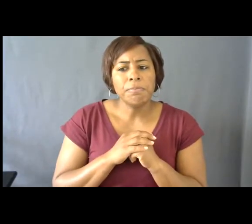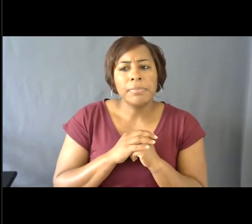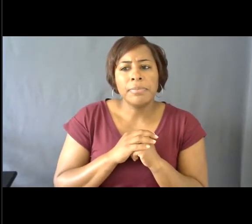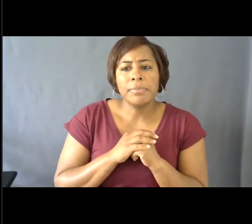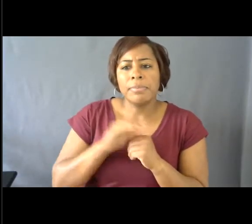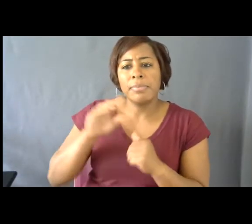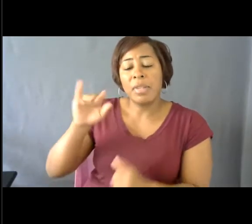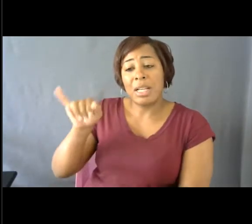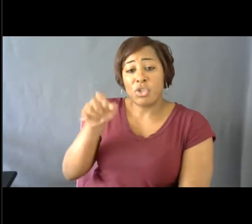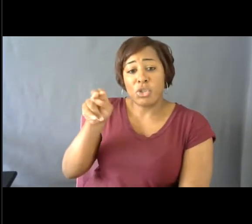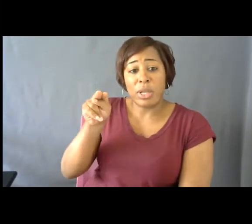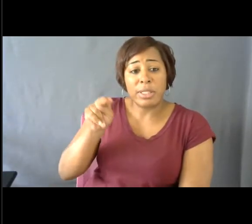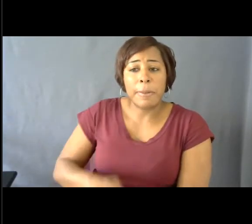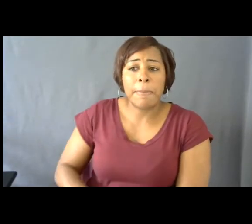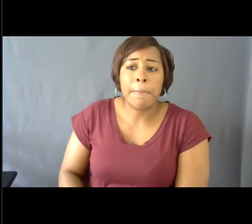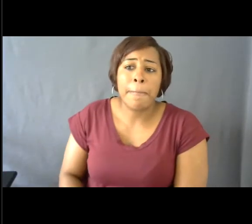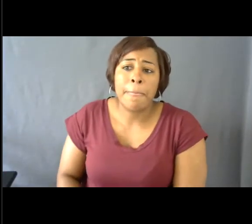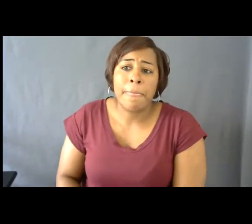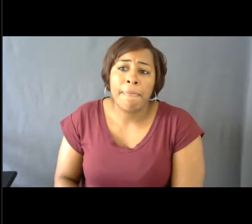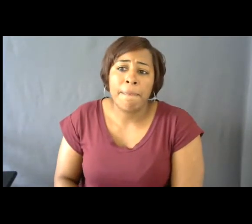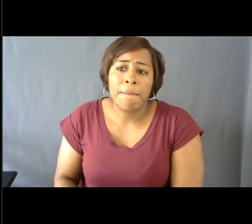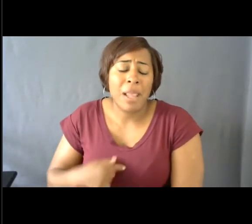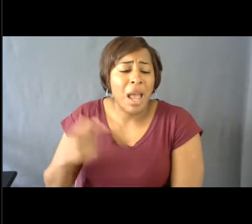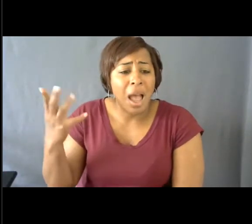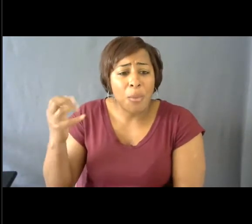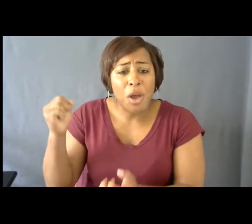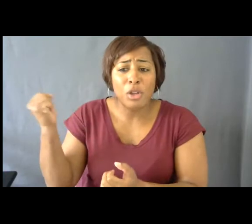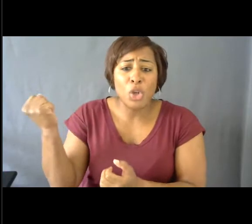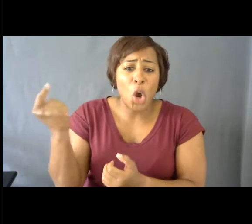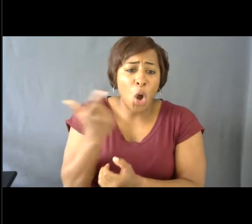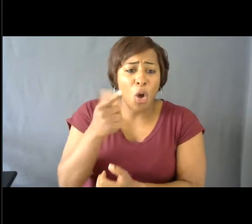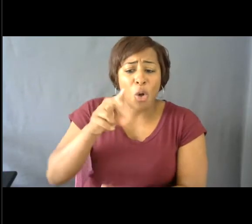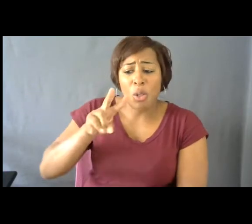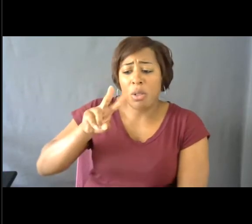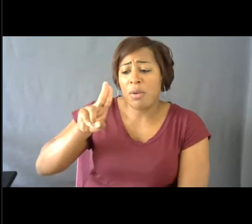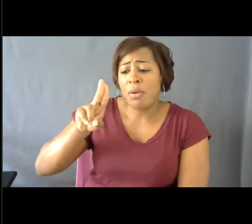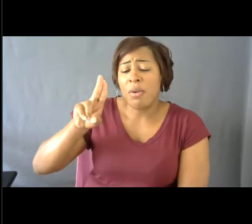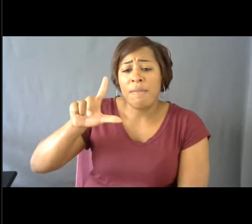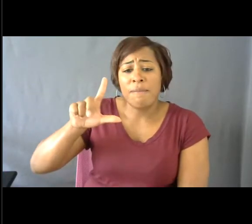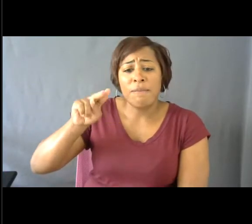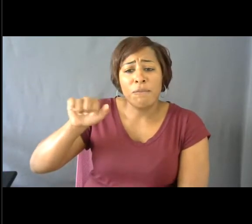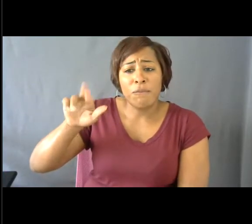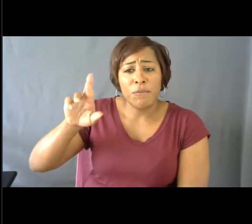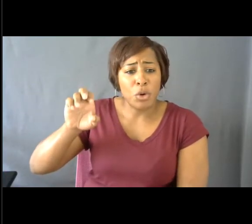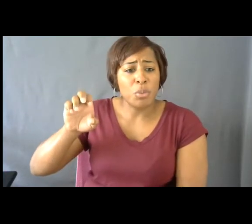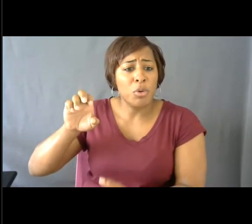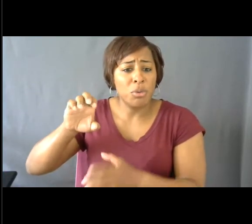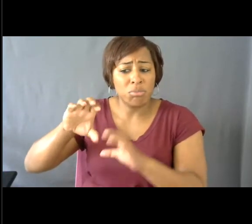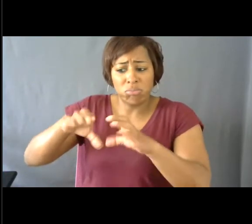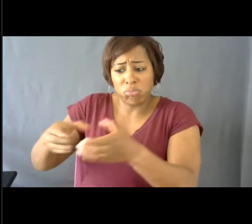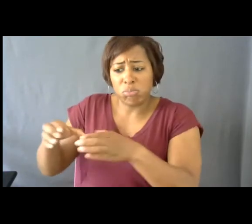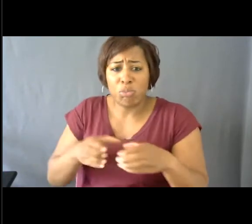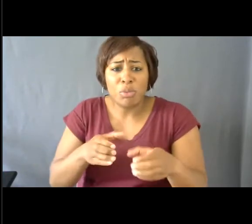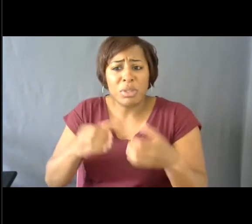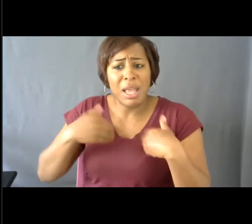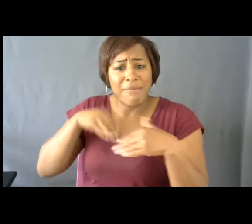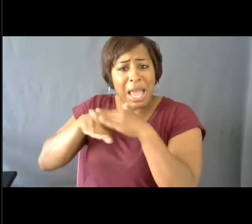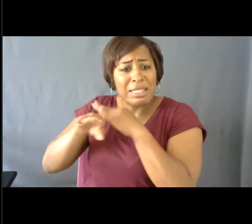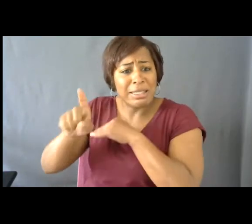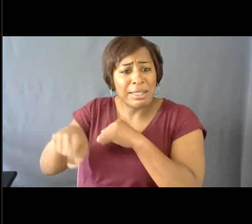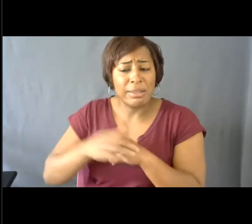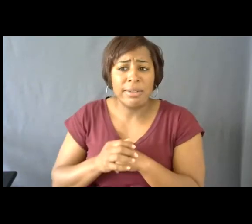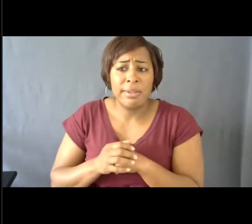I would like all populations, all vulnerable populations, to have the access they need. So whether it's deaf,